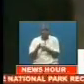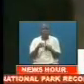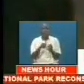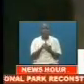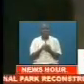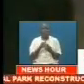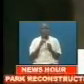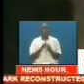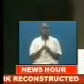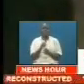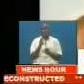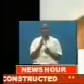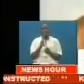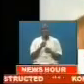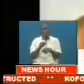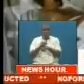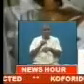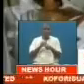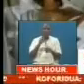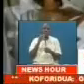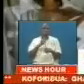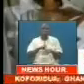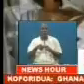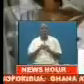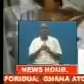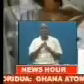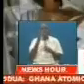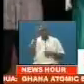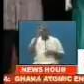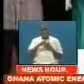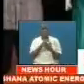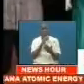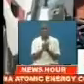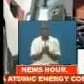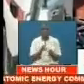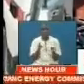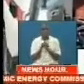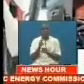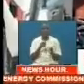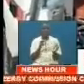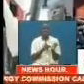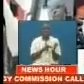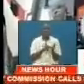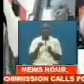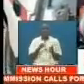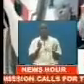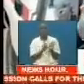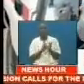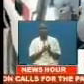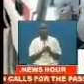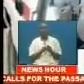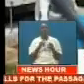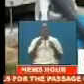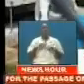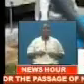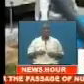to raise the red flag about the disease and the need to prevent it. The meeting brought together nurse managers, doctors, public health